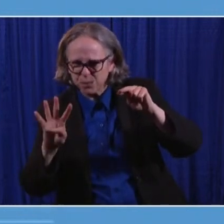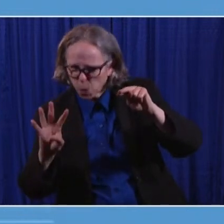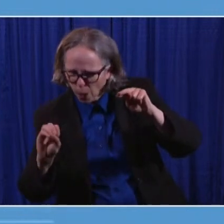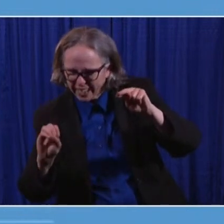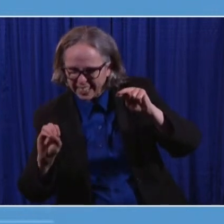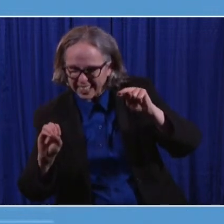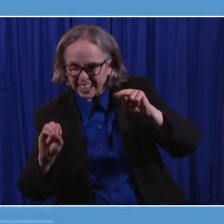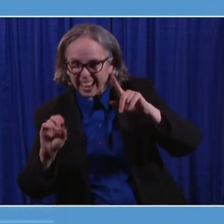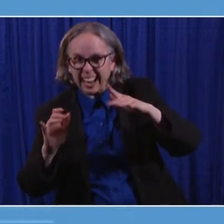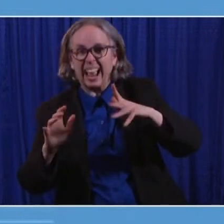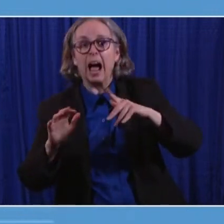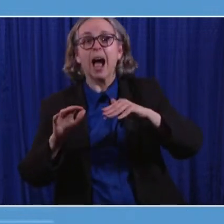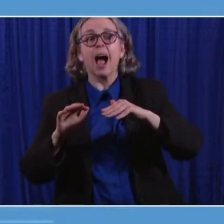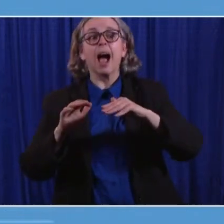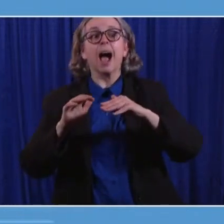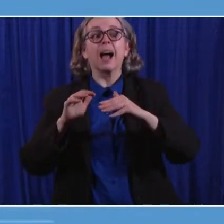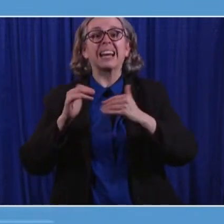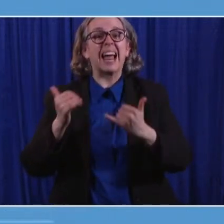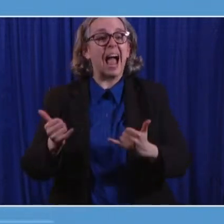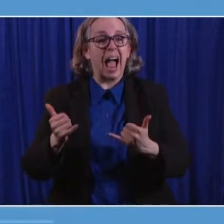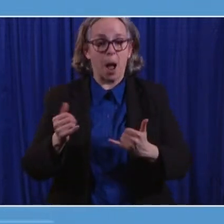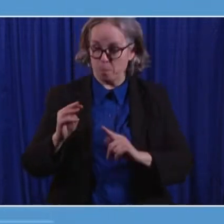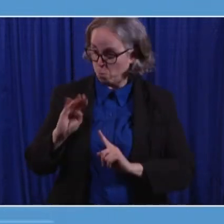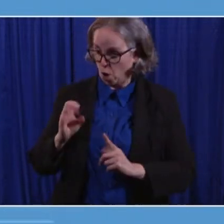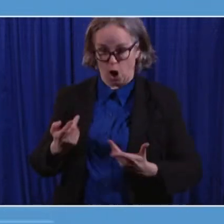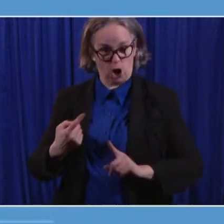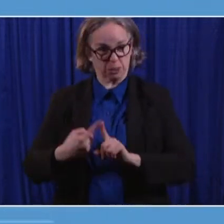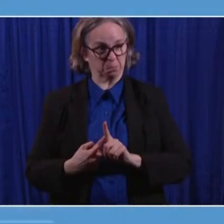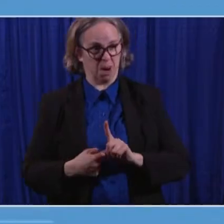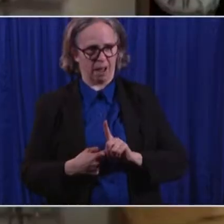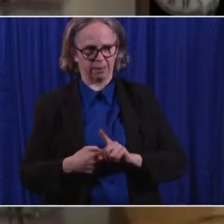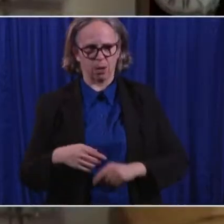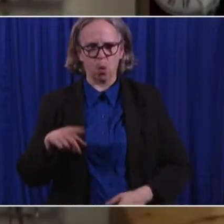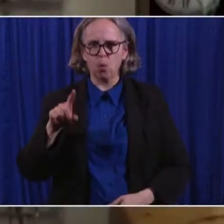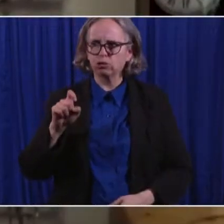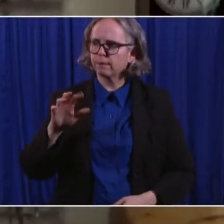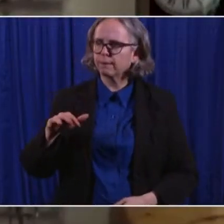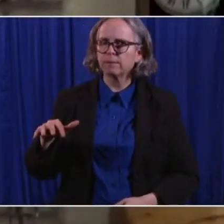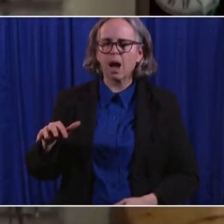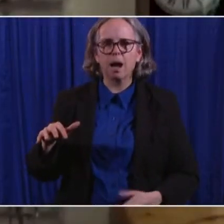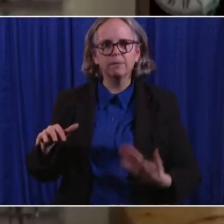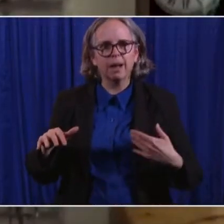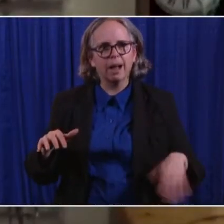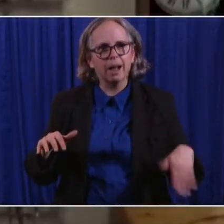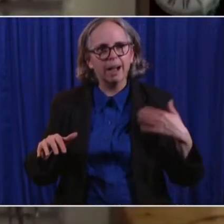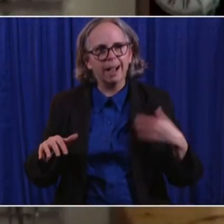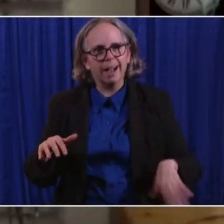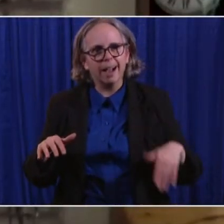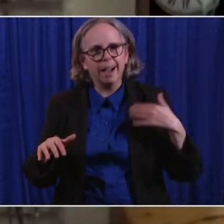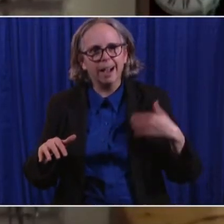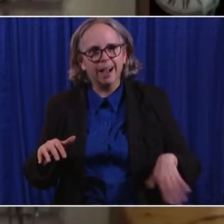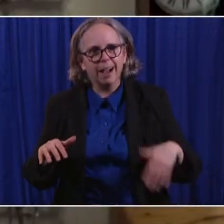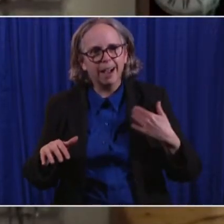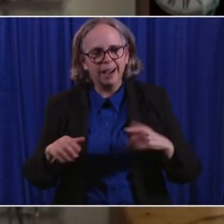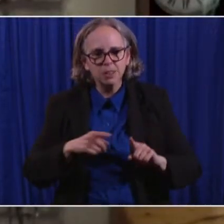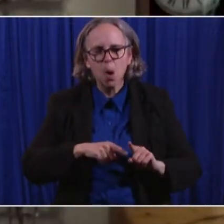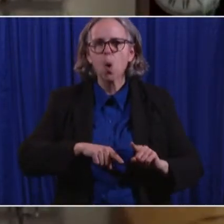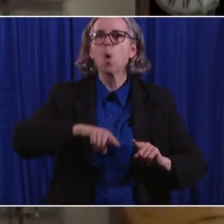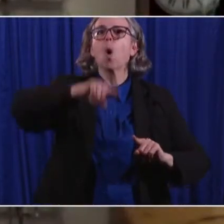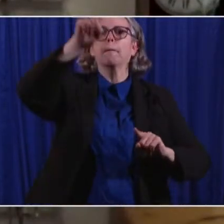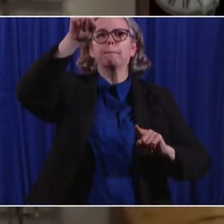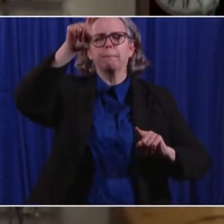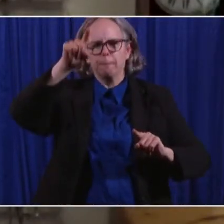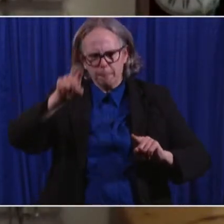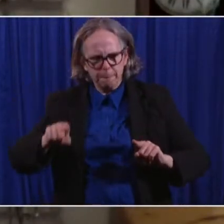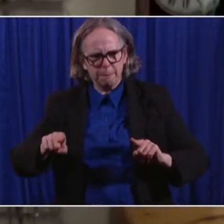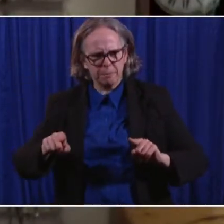And now, March 10th, we were at 155. So nothing is guaranteed when we're dealing